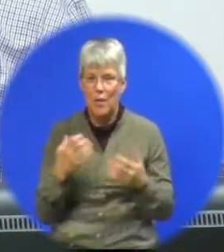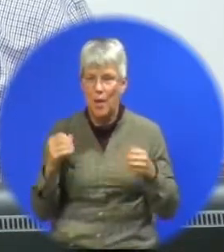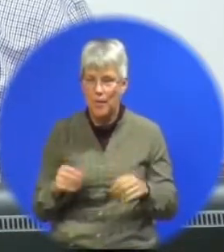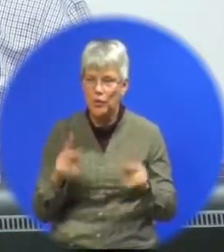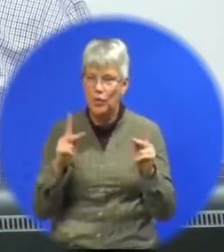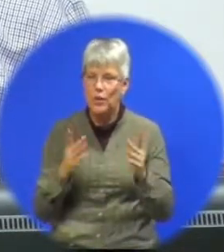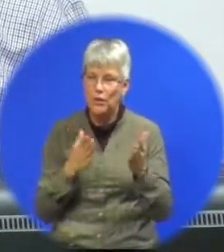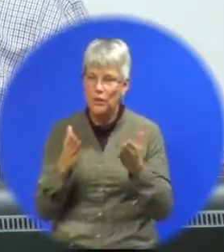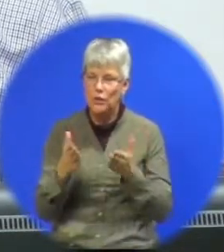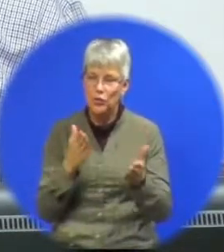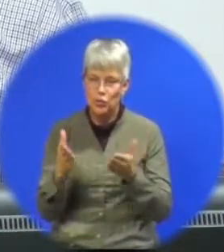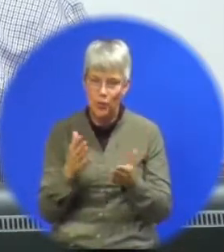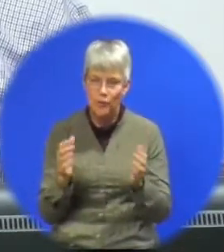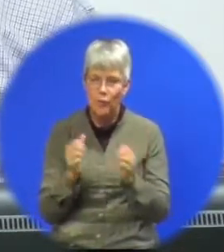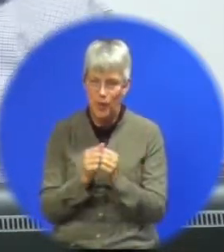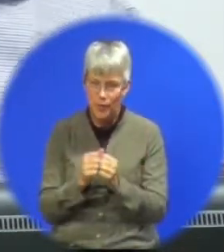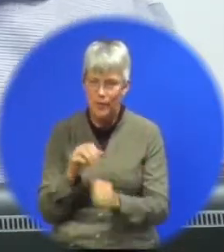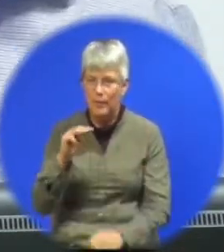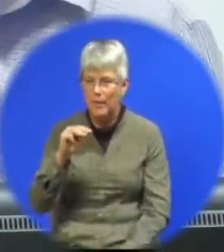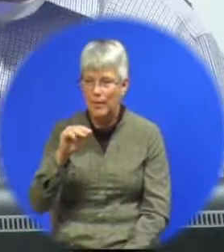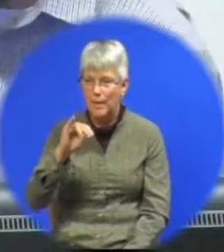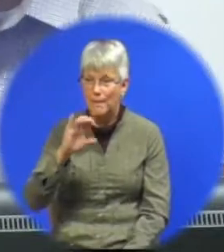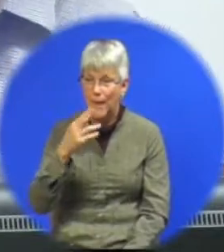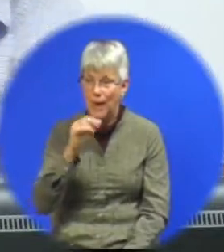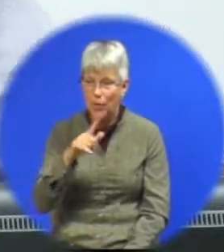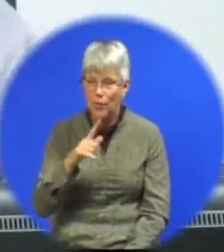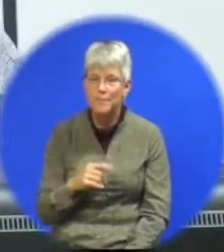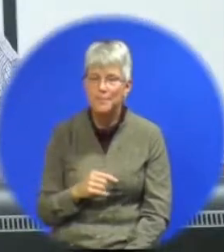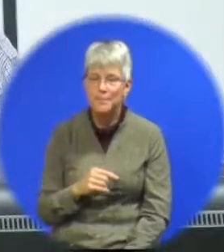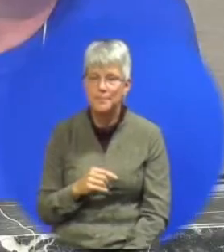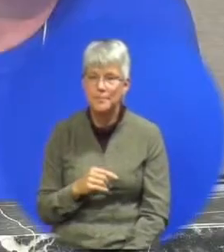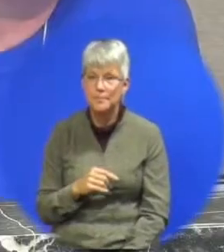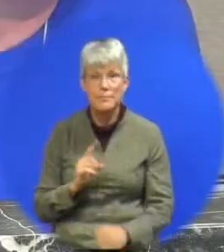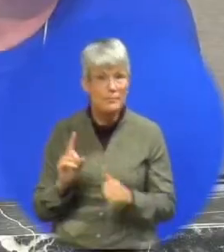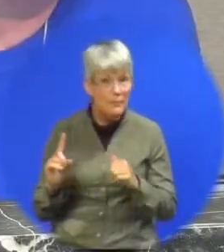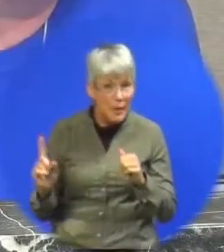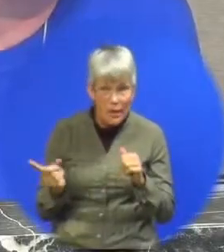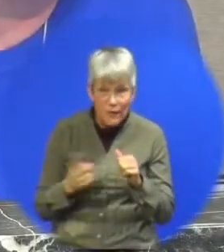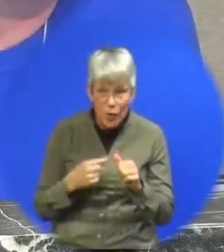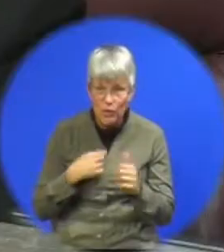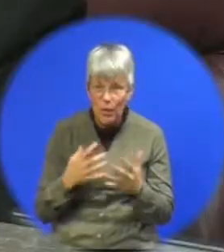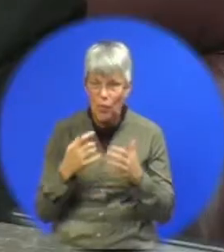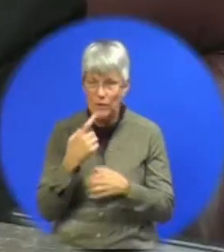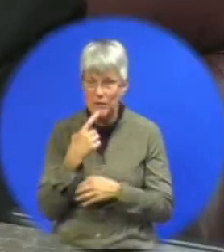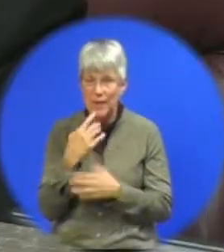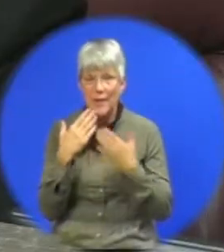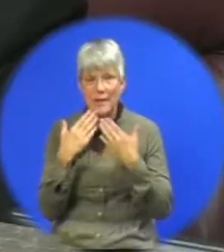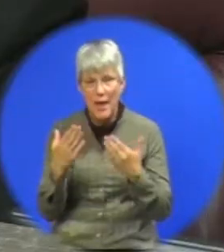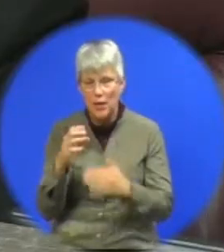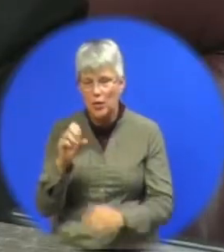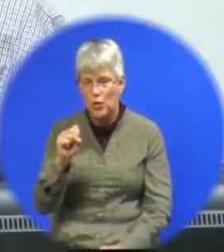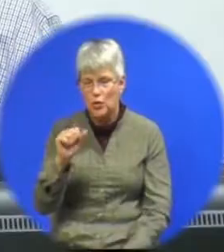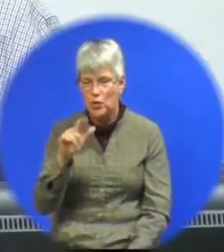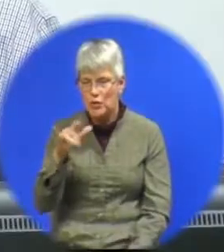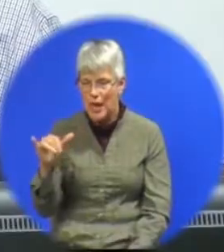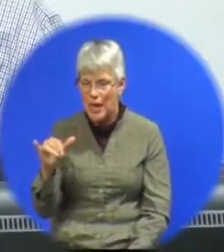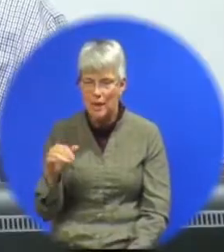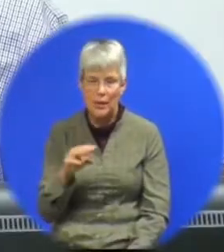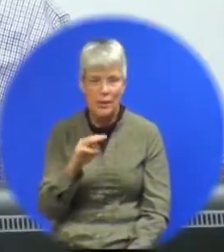Michael. Thank you. Yeah, first off, we'd just like to say thank you to Sally, Mayor,